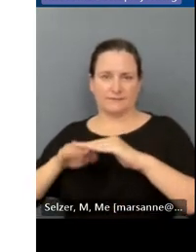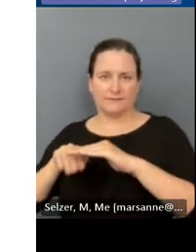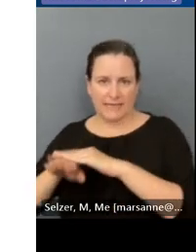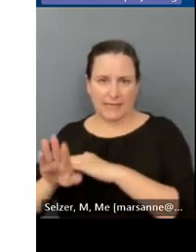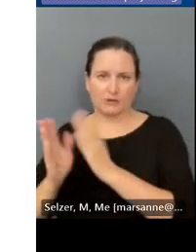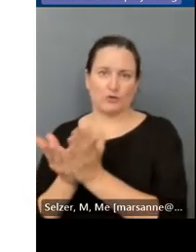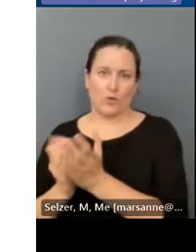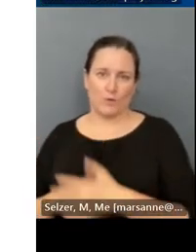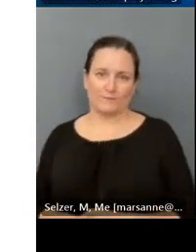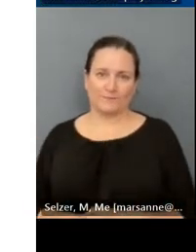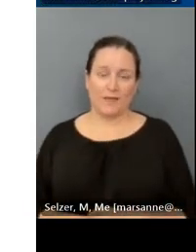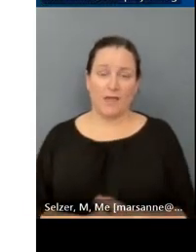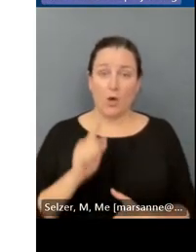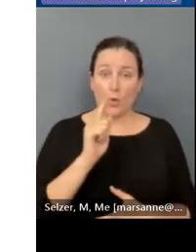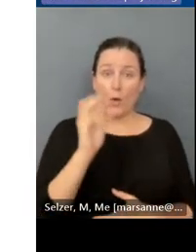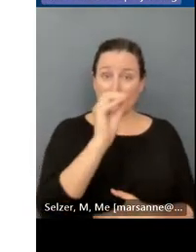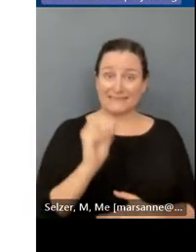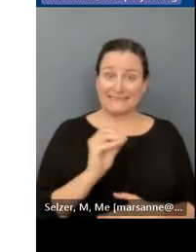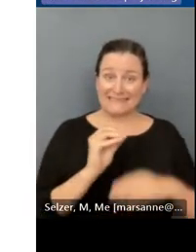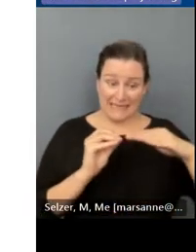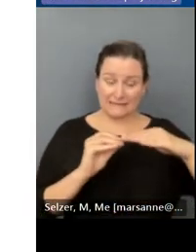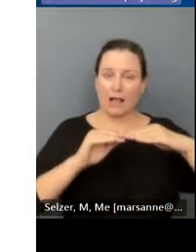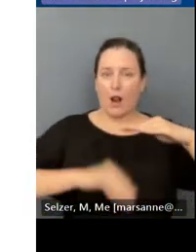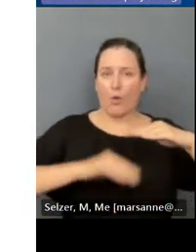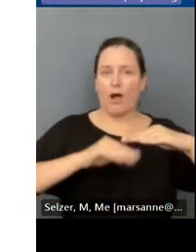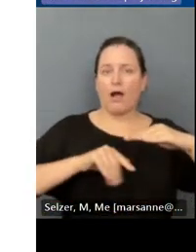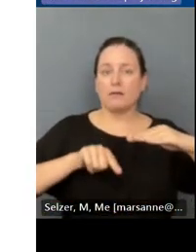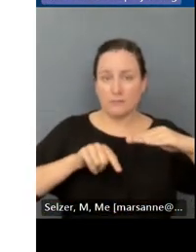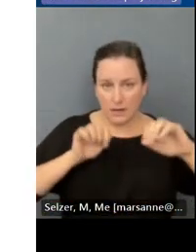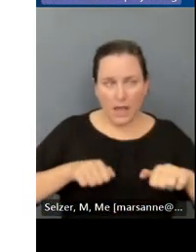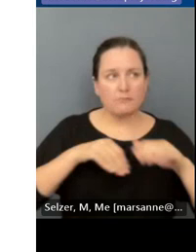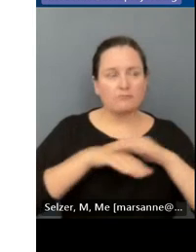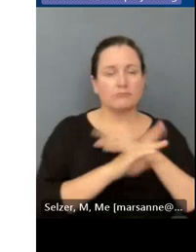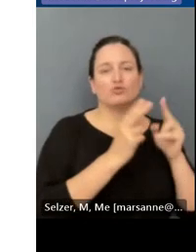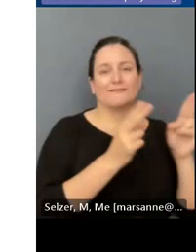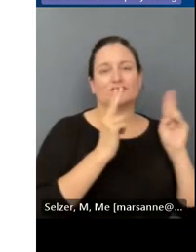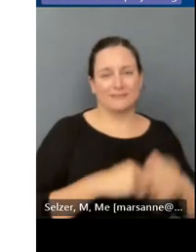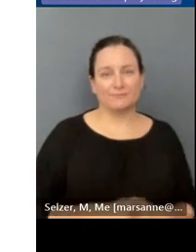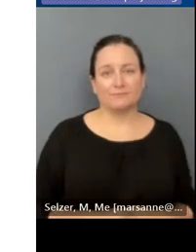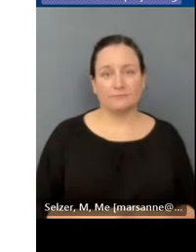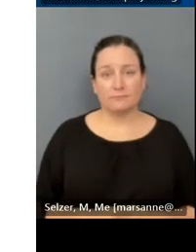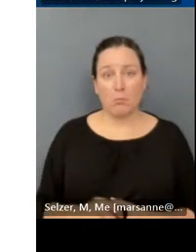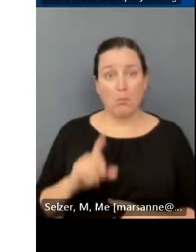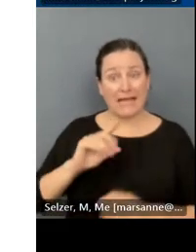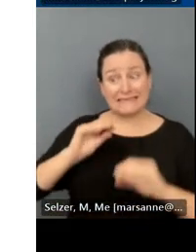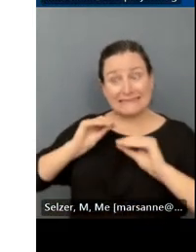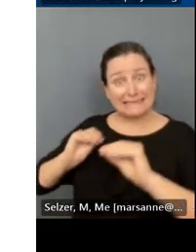higher education, and none are offered science subjects.